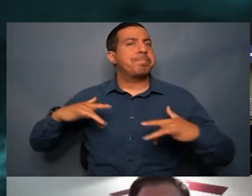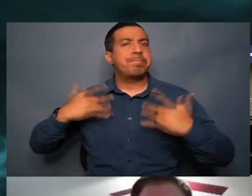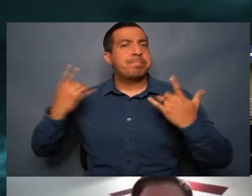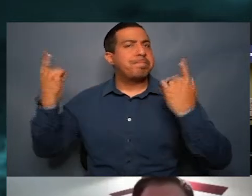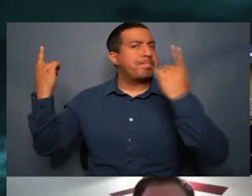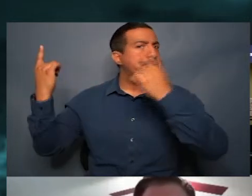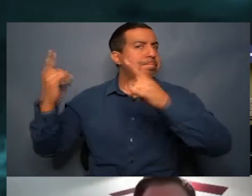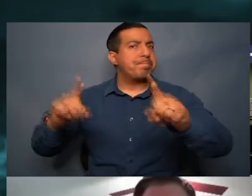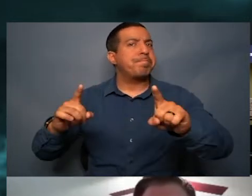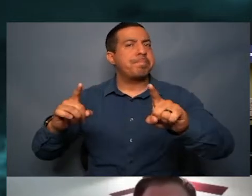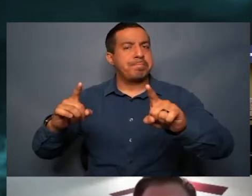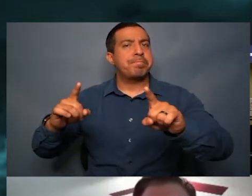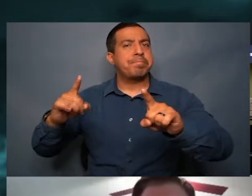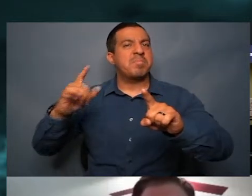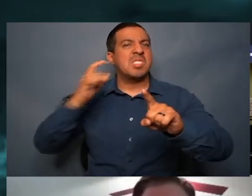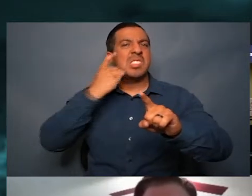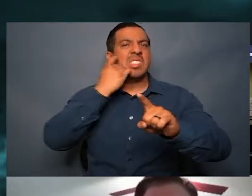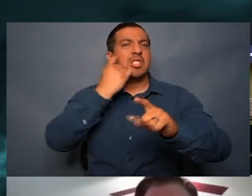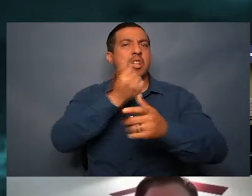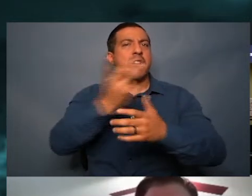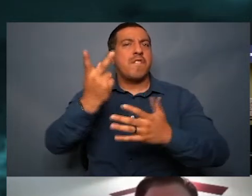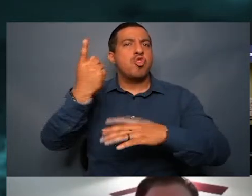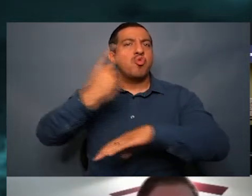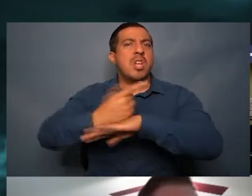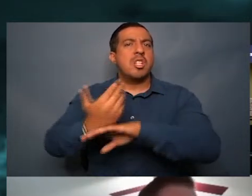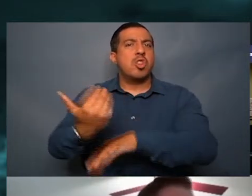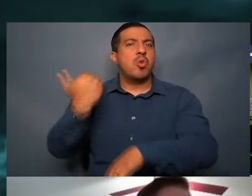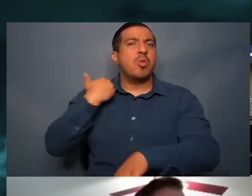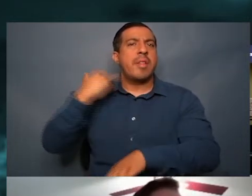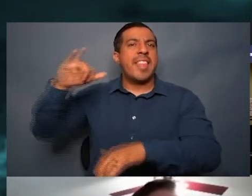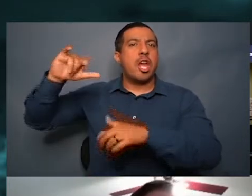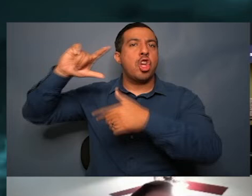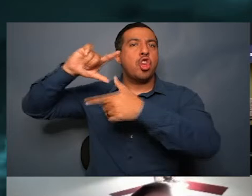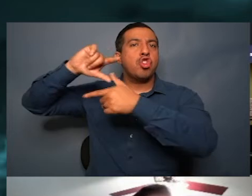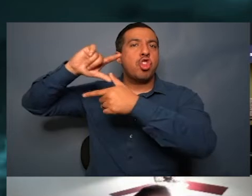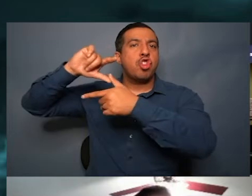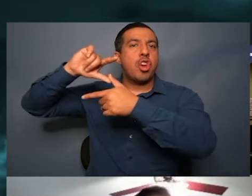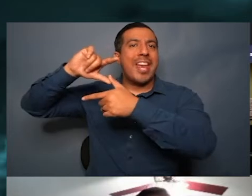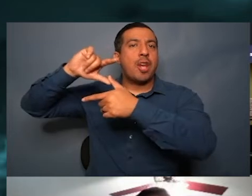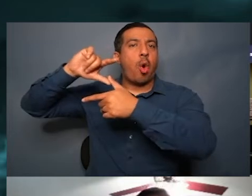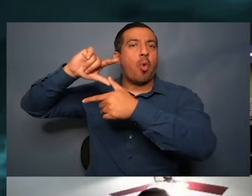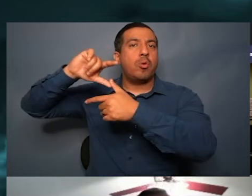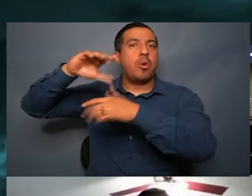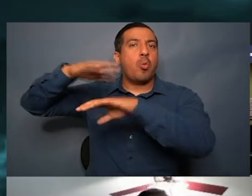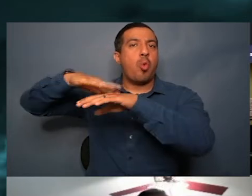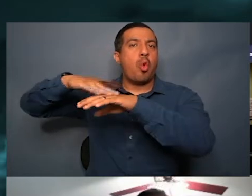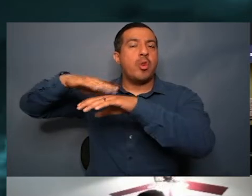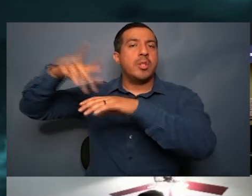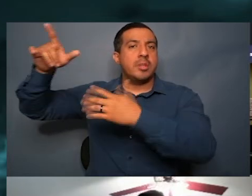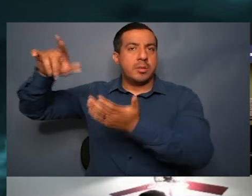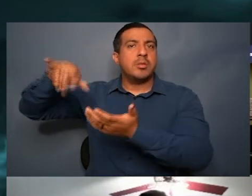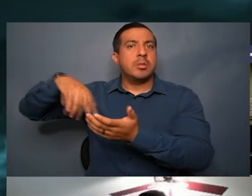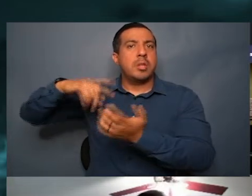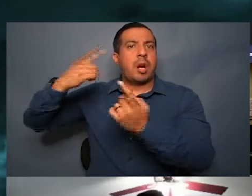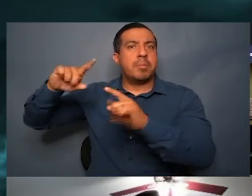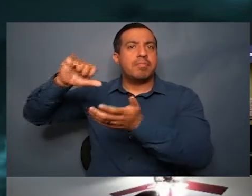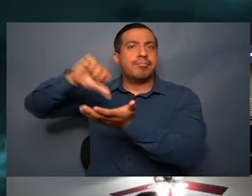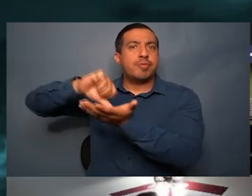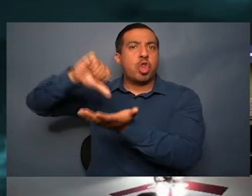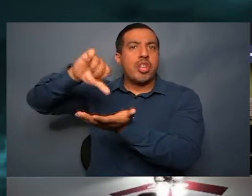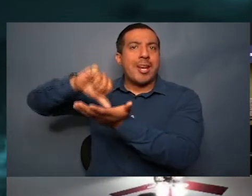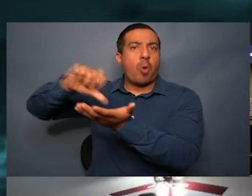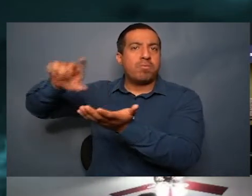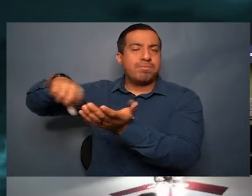have a couple of days ago of a tornado warning. Normally in Dallas we